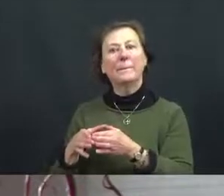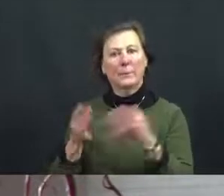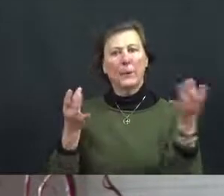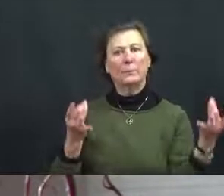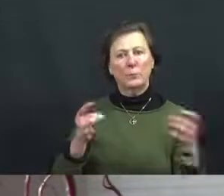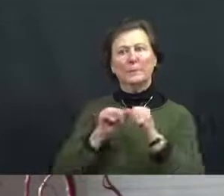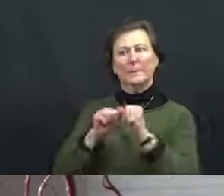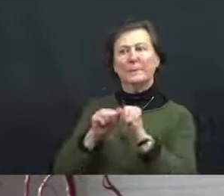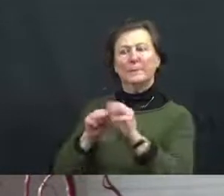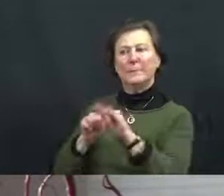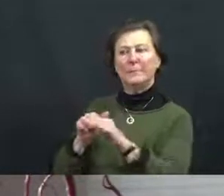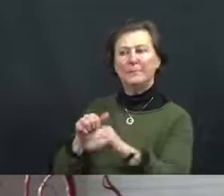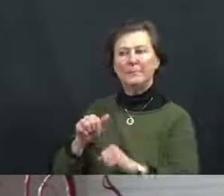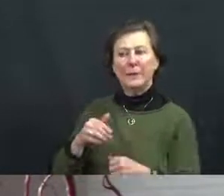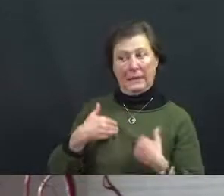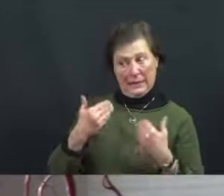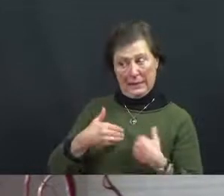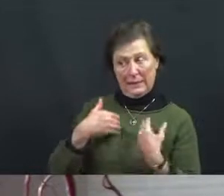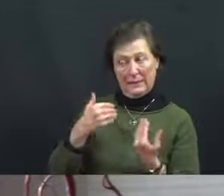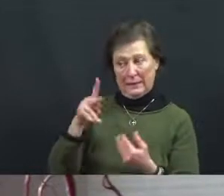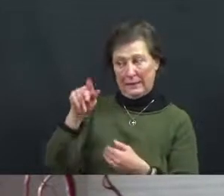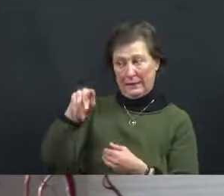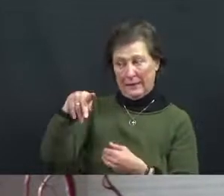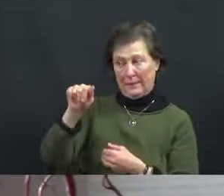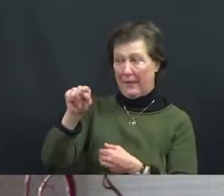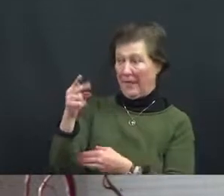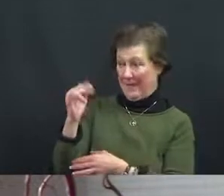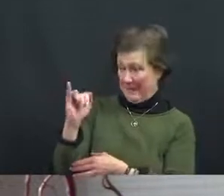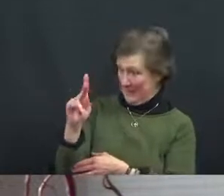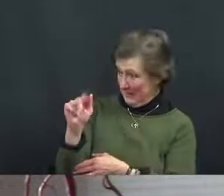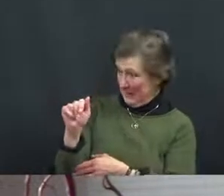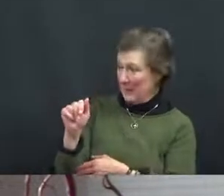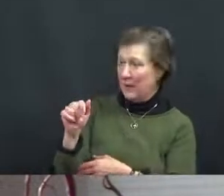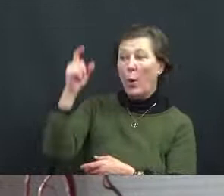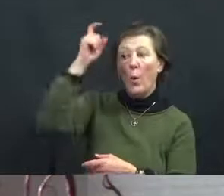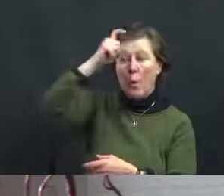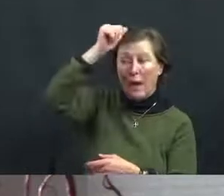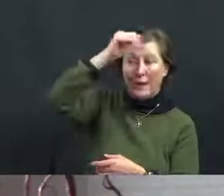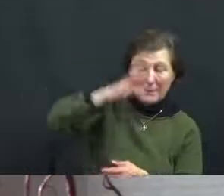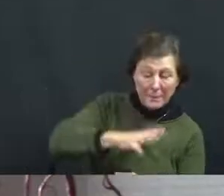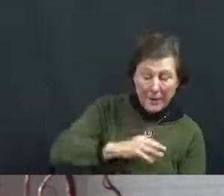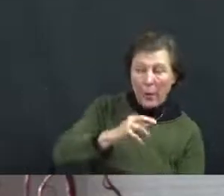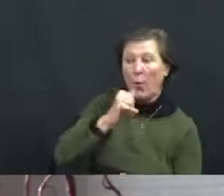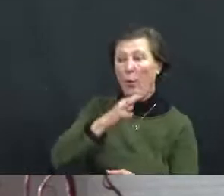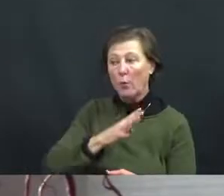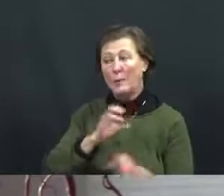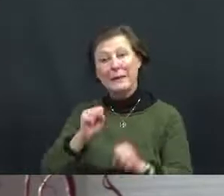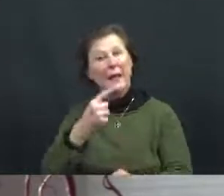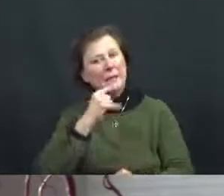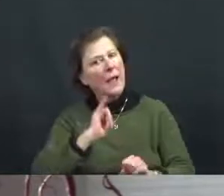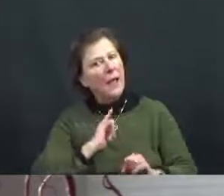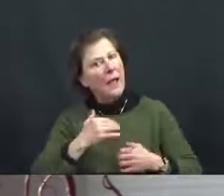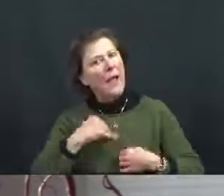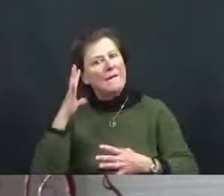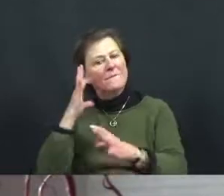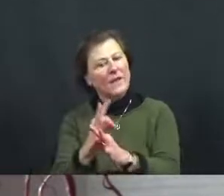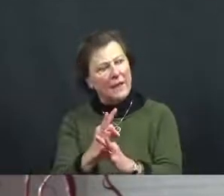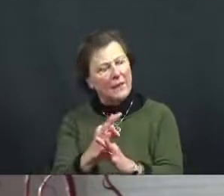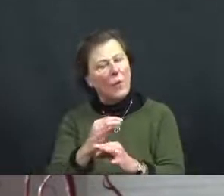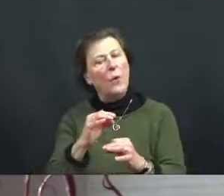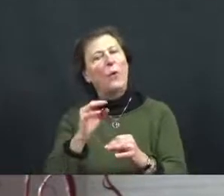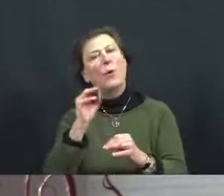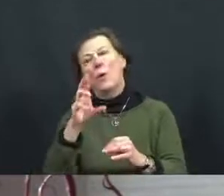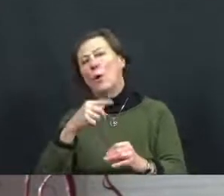on. Young Kapathika, a wise man or woman can say, I have faith, or I believe in